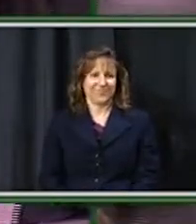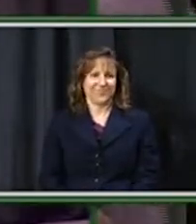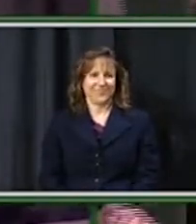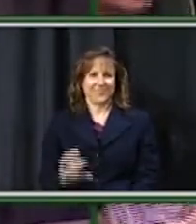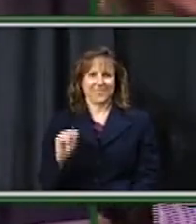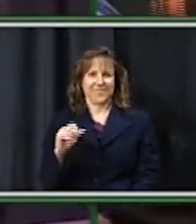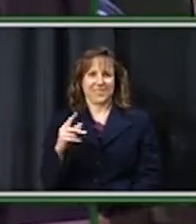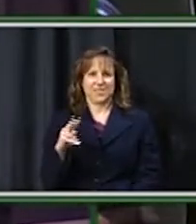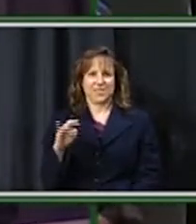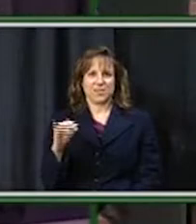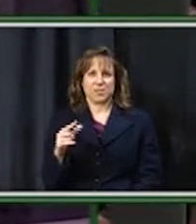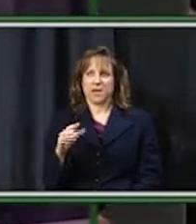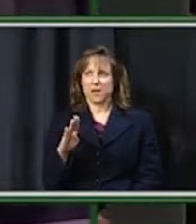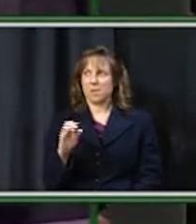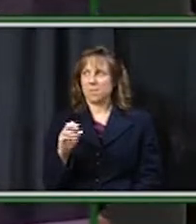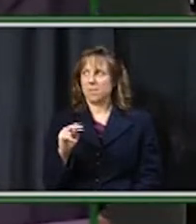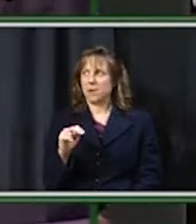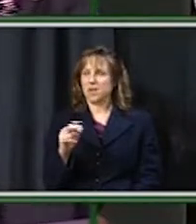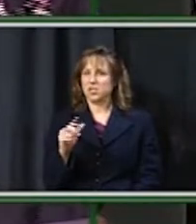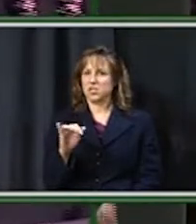Spring Longinati.